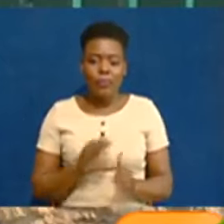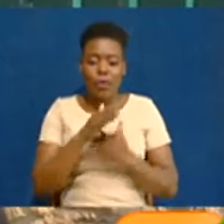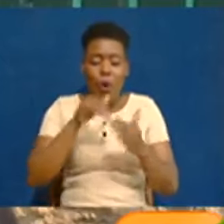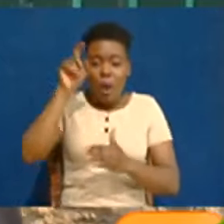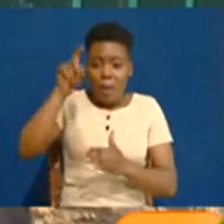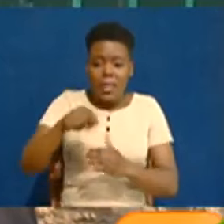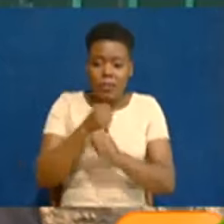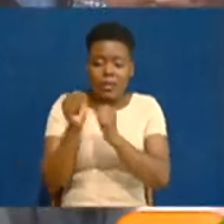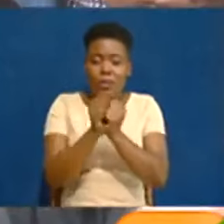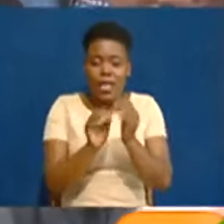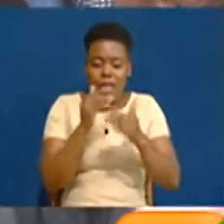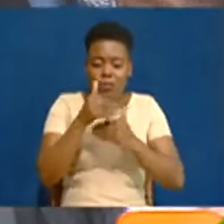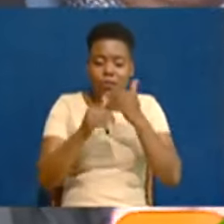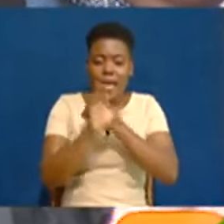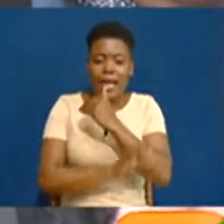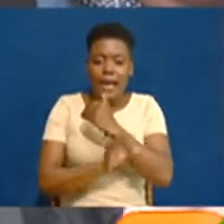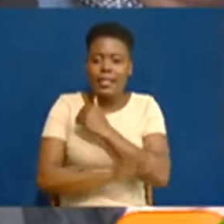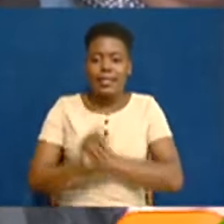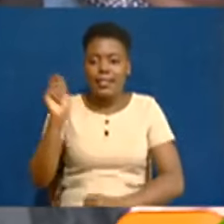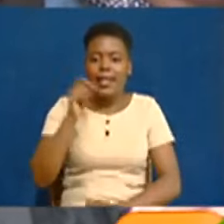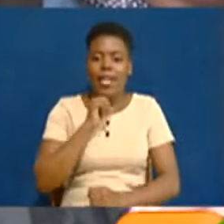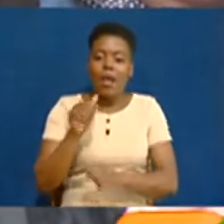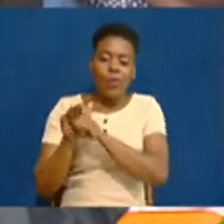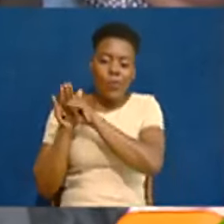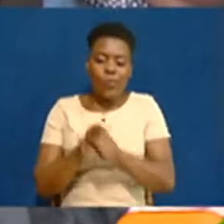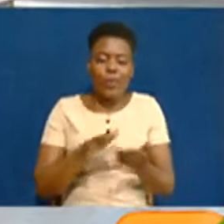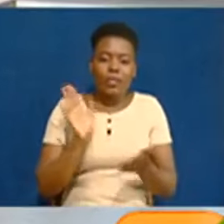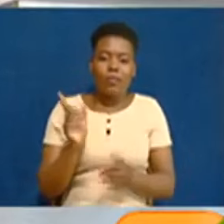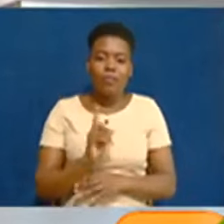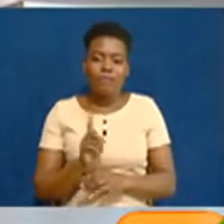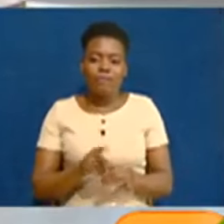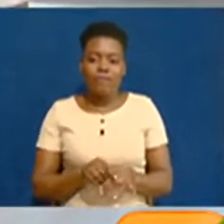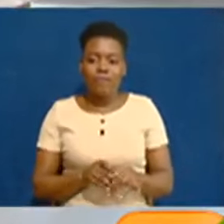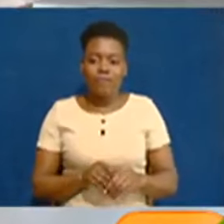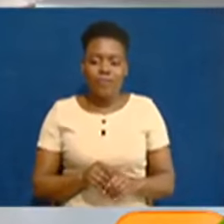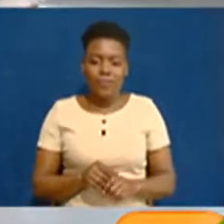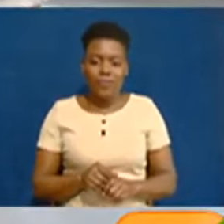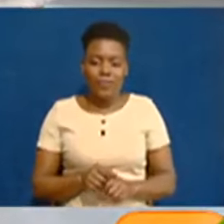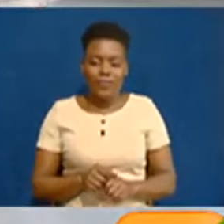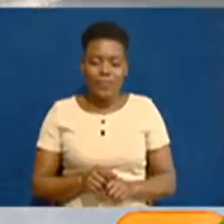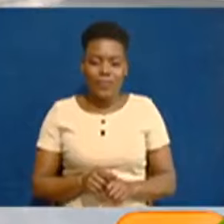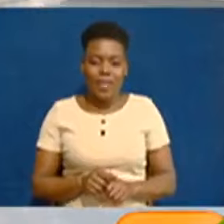really are longing. Kamau Mwangi, Citizen TV. Thank you for staying.